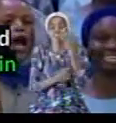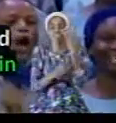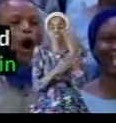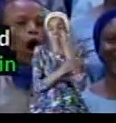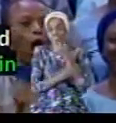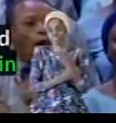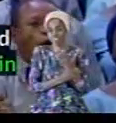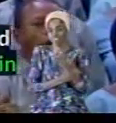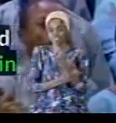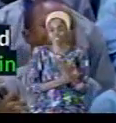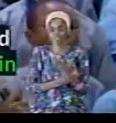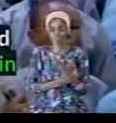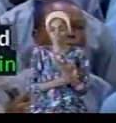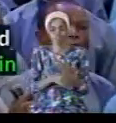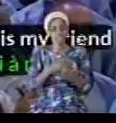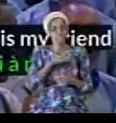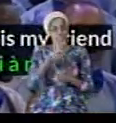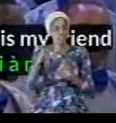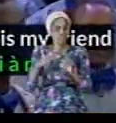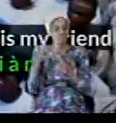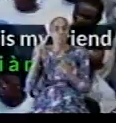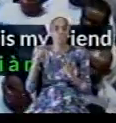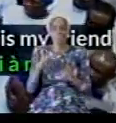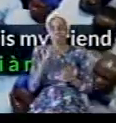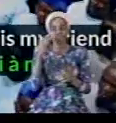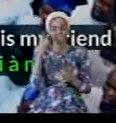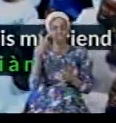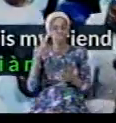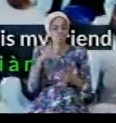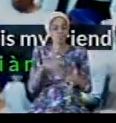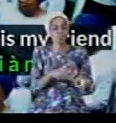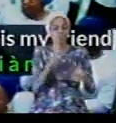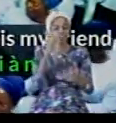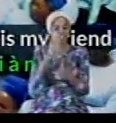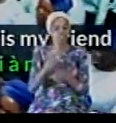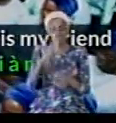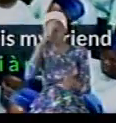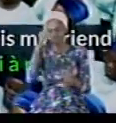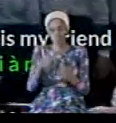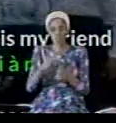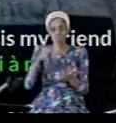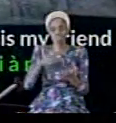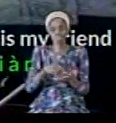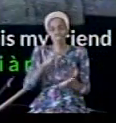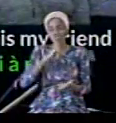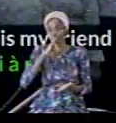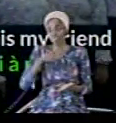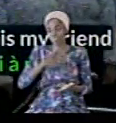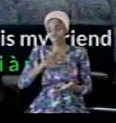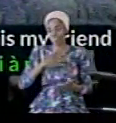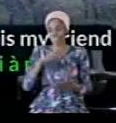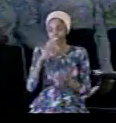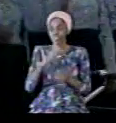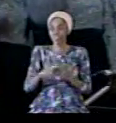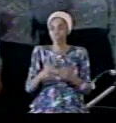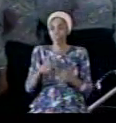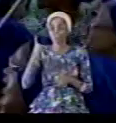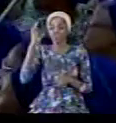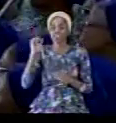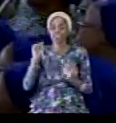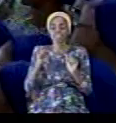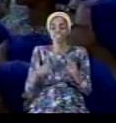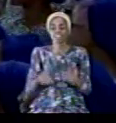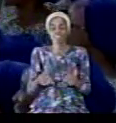hand. He holds the power in his hand. And you can see the way. Just remember he's my friend. God